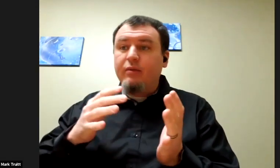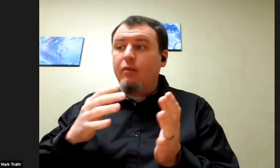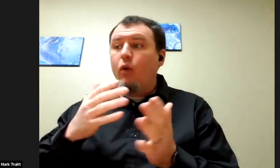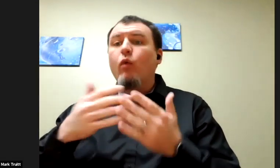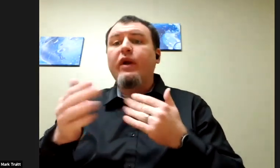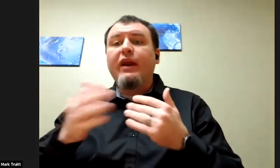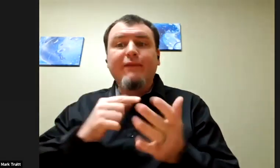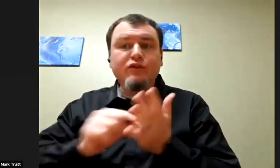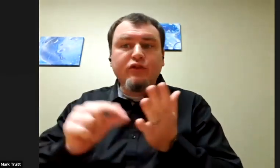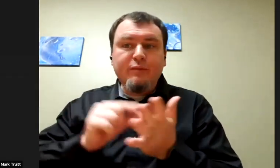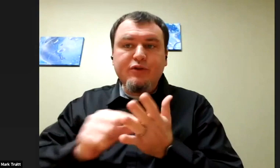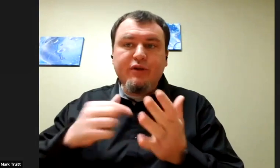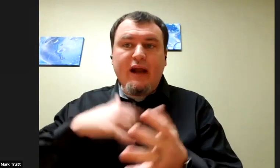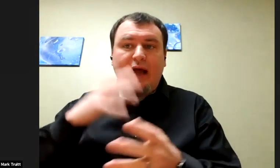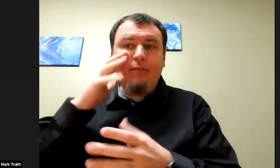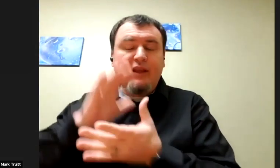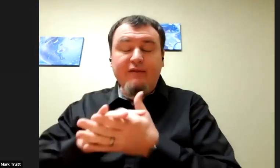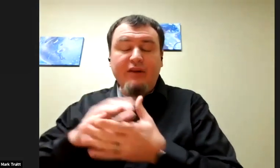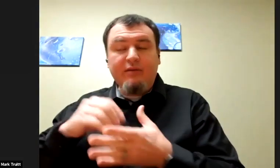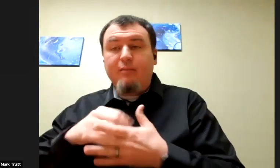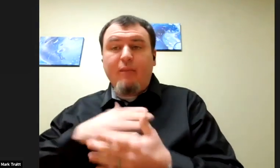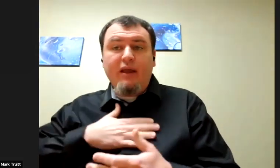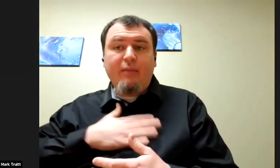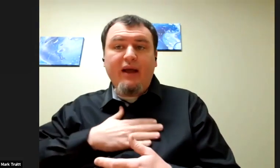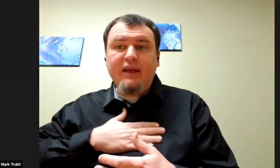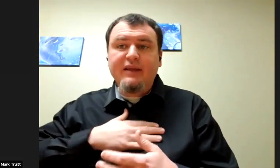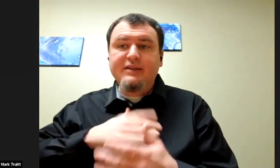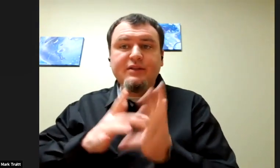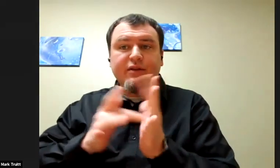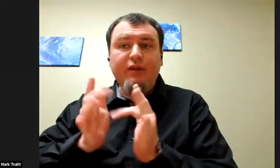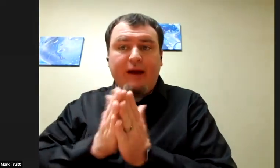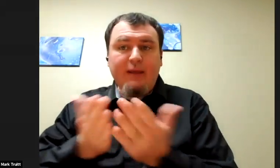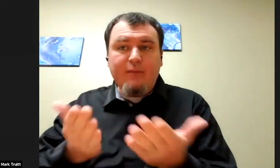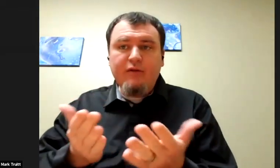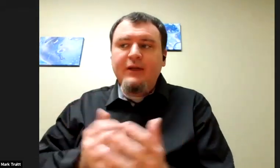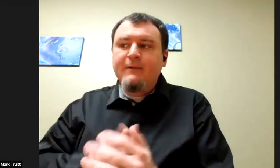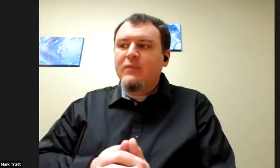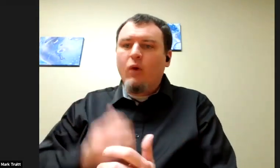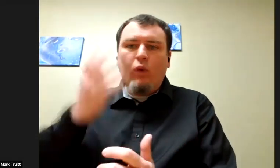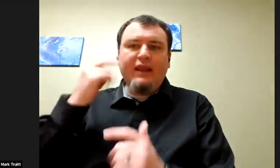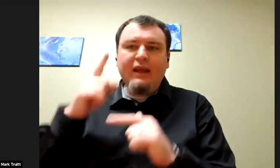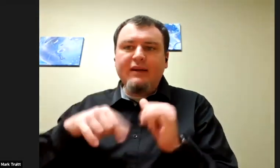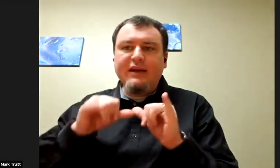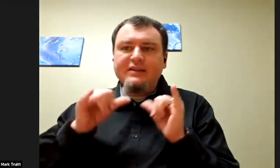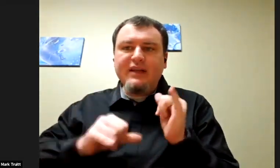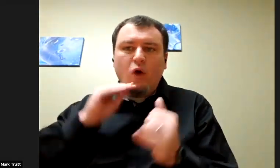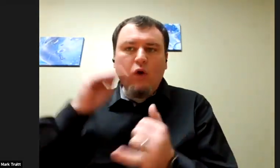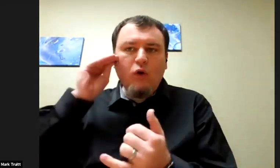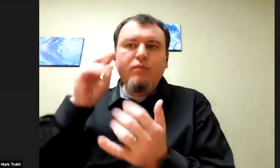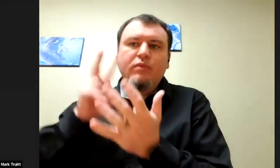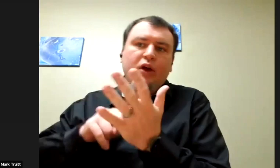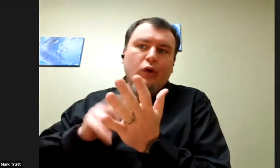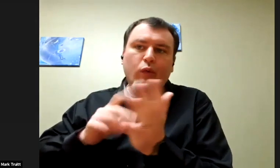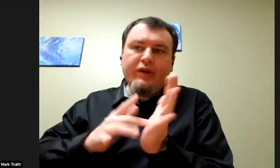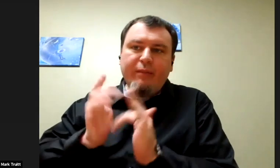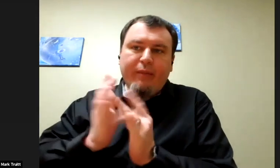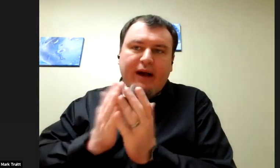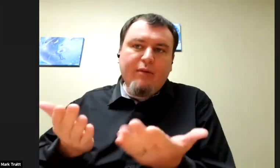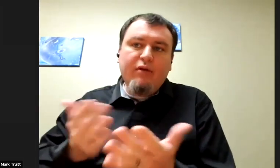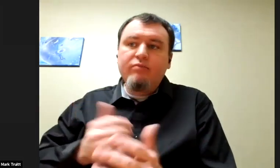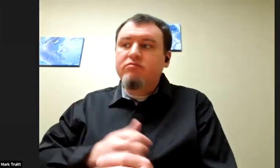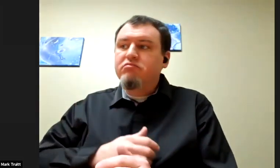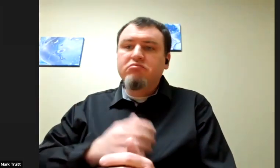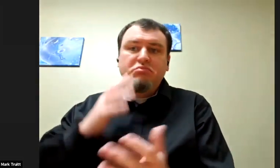study whatever scripture that I believe in my case, the Bible? Why can't I stay home, read